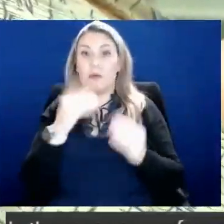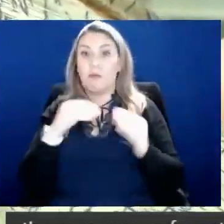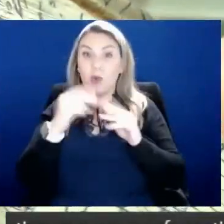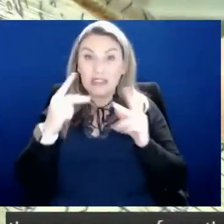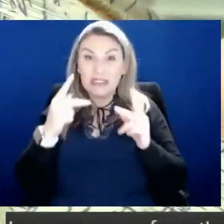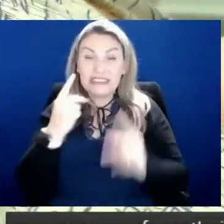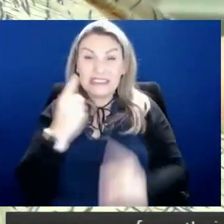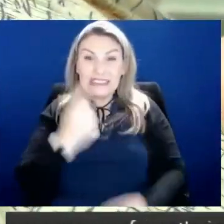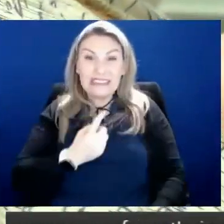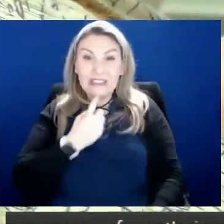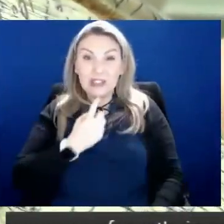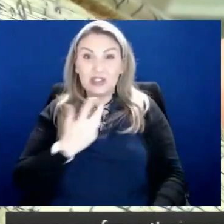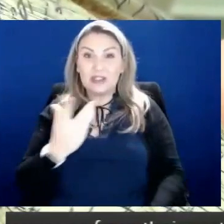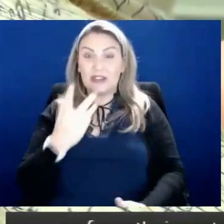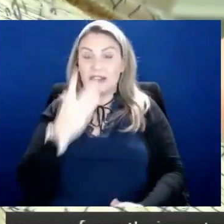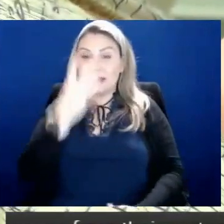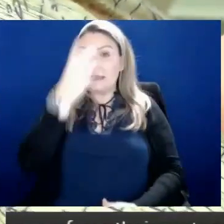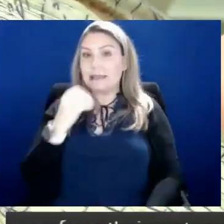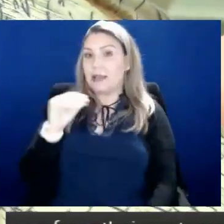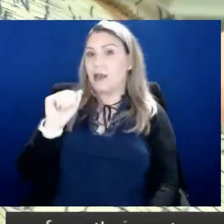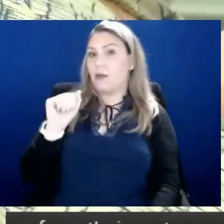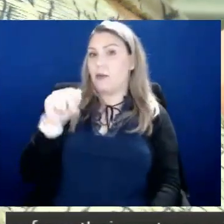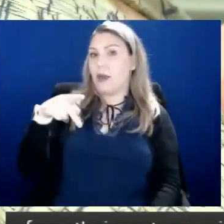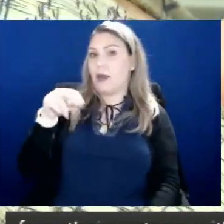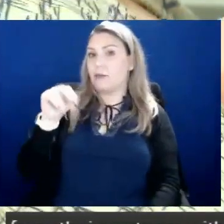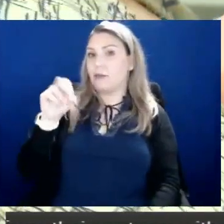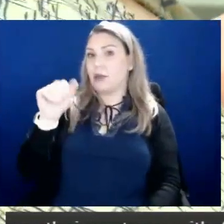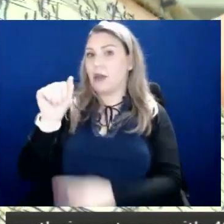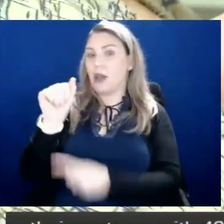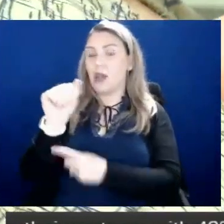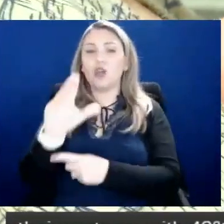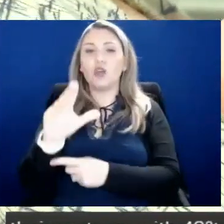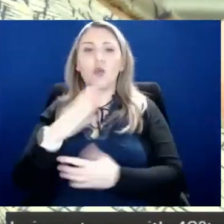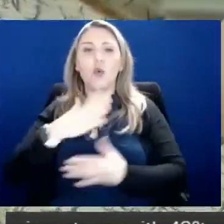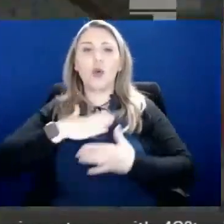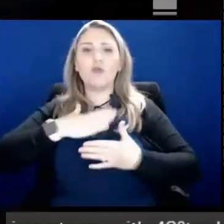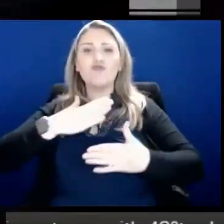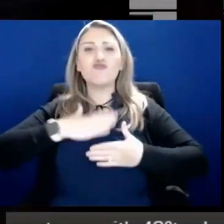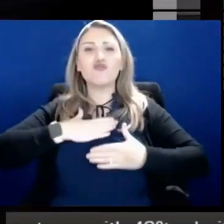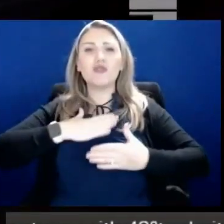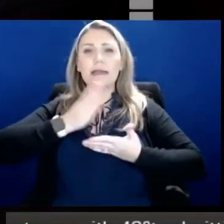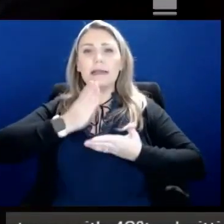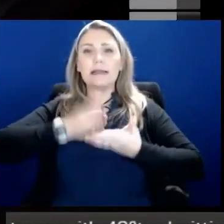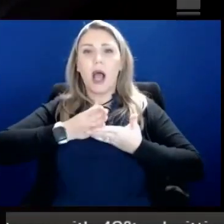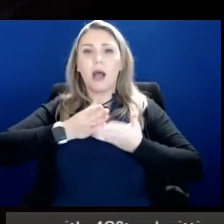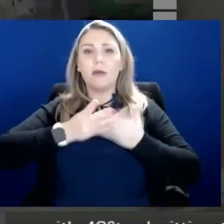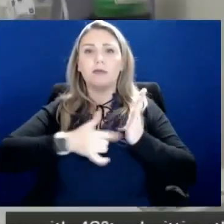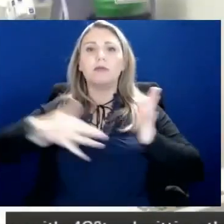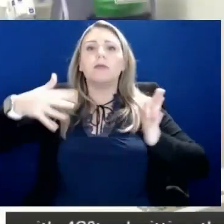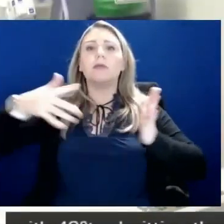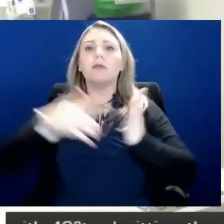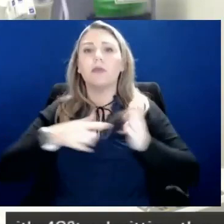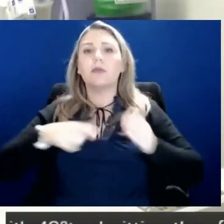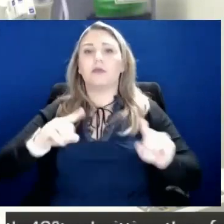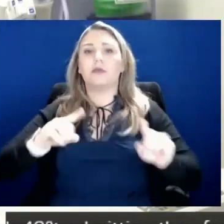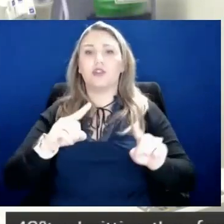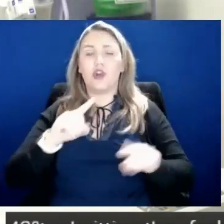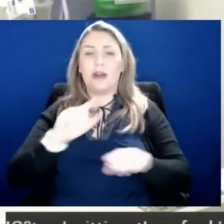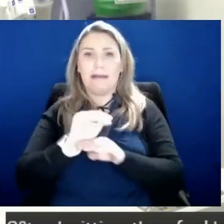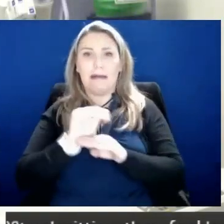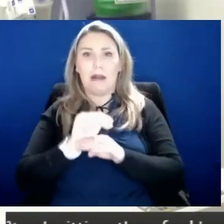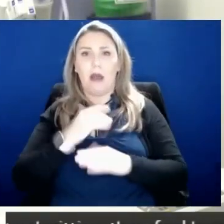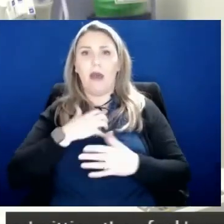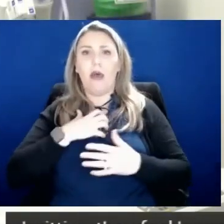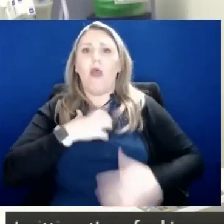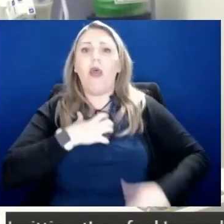sleep apnea, a condition in which your breathing stops periodically throughout the night. So the tongue collapses into the